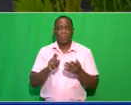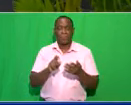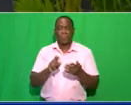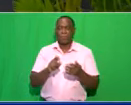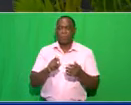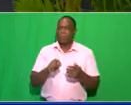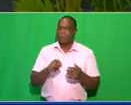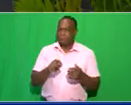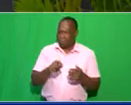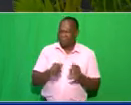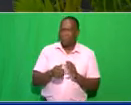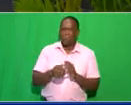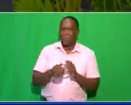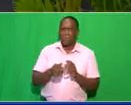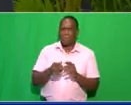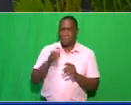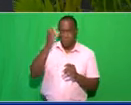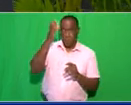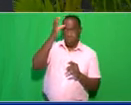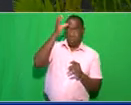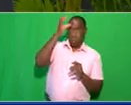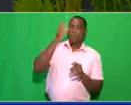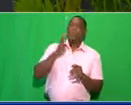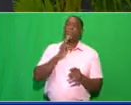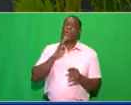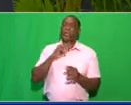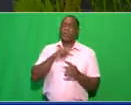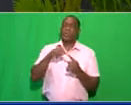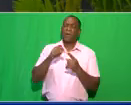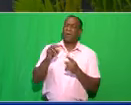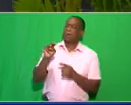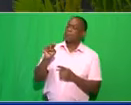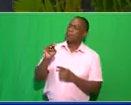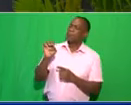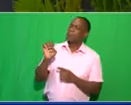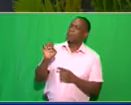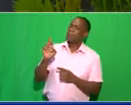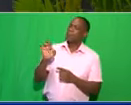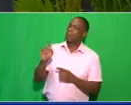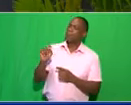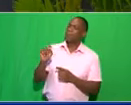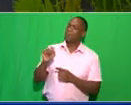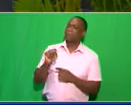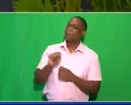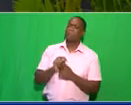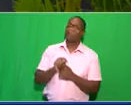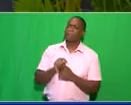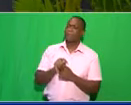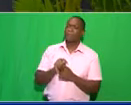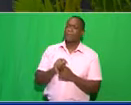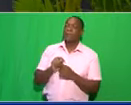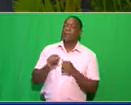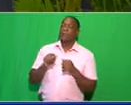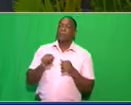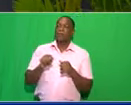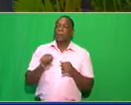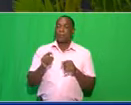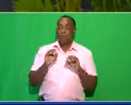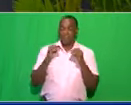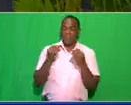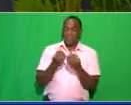talking about merit. The OECD, from all the analyses of all their piece of